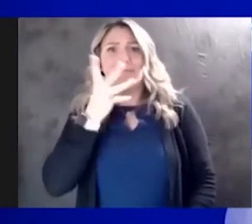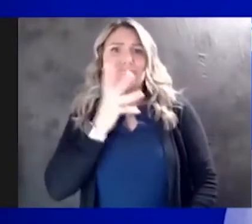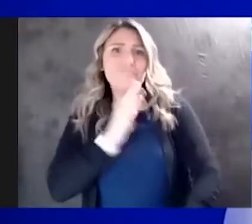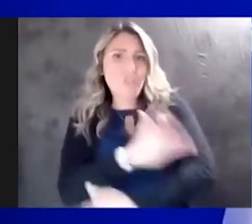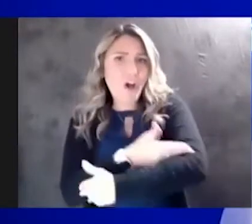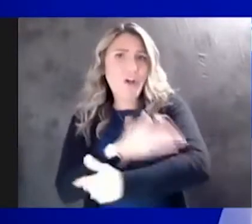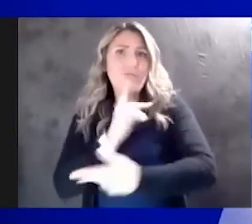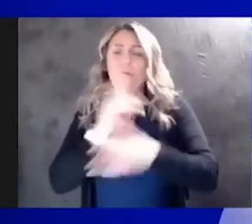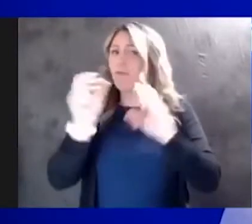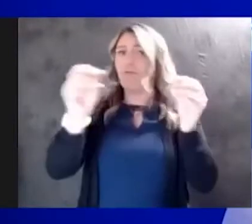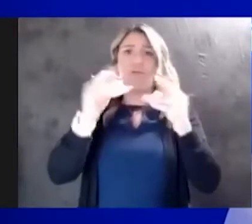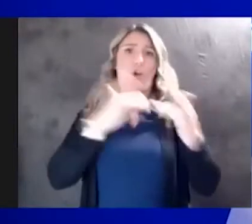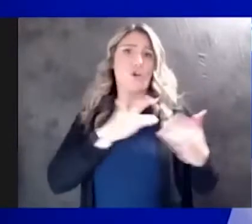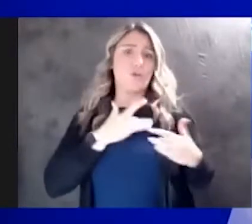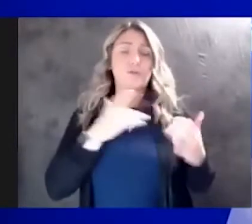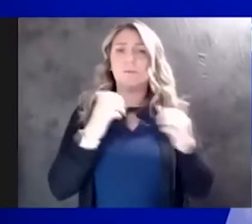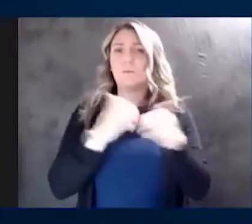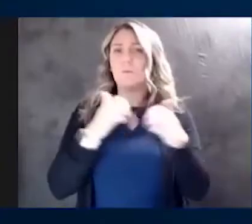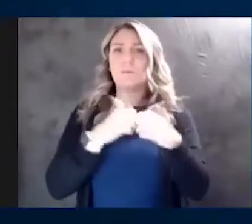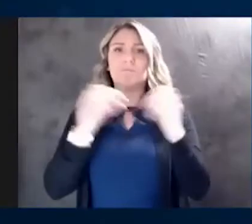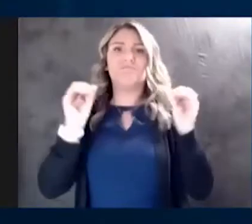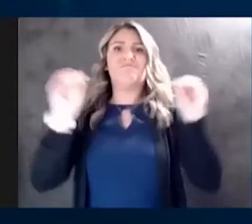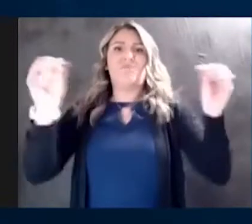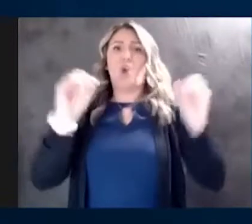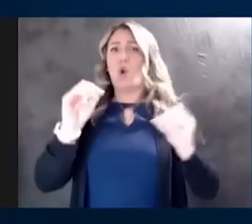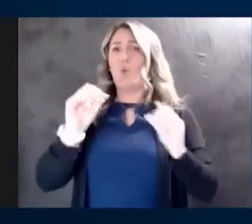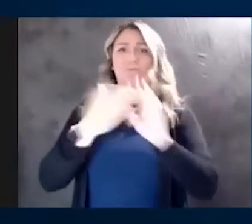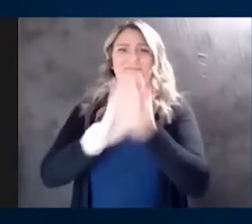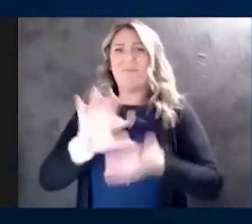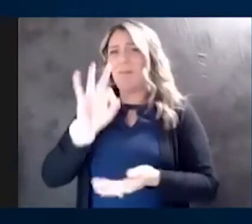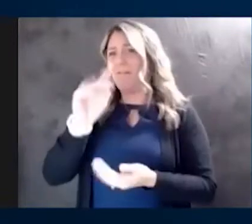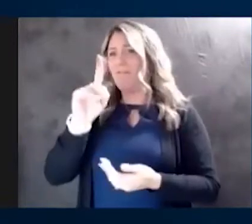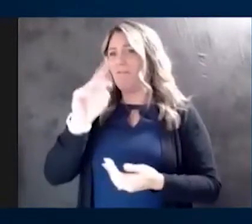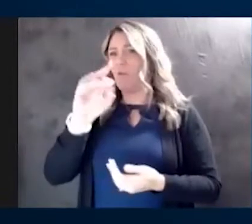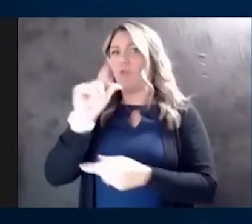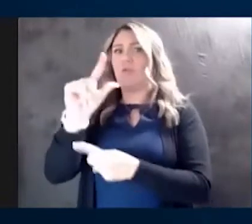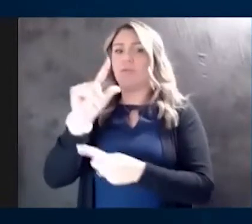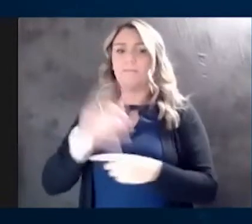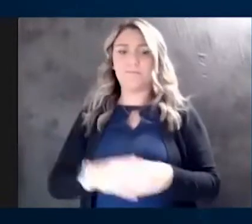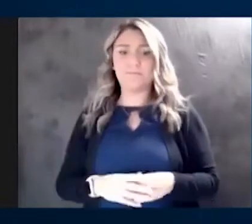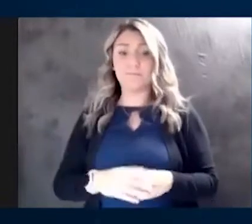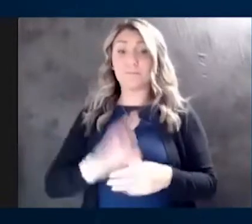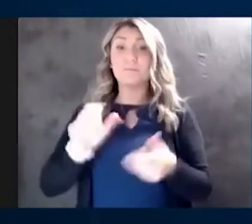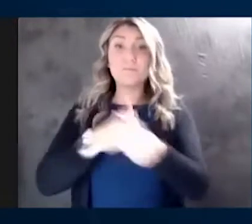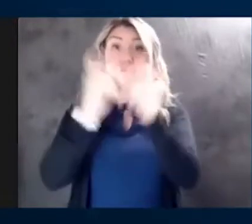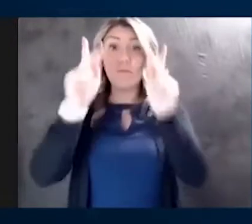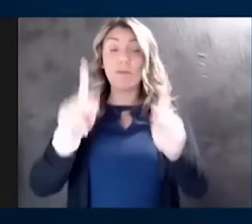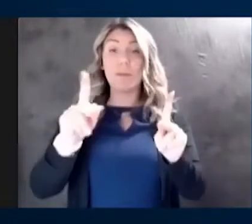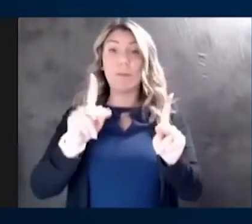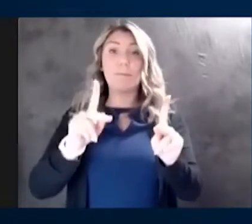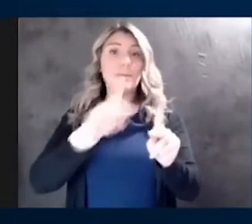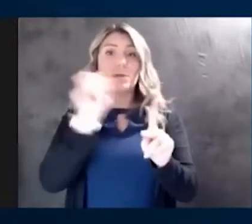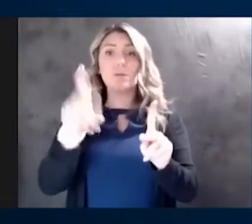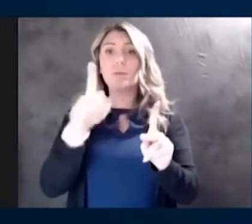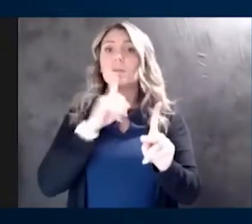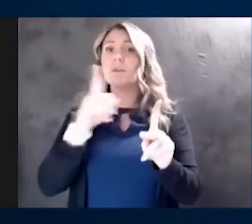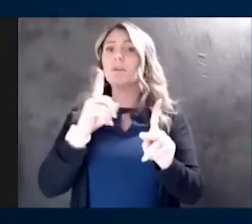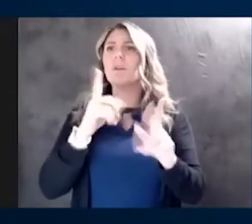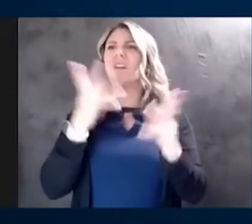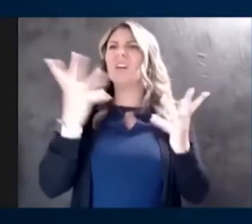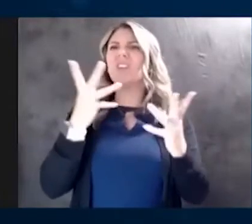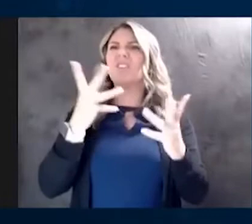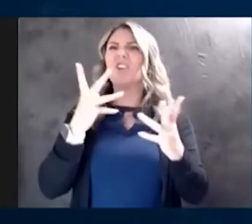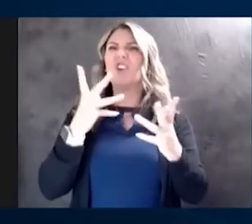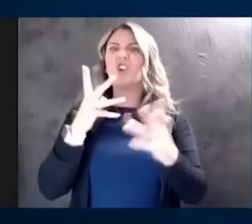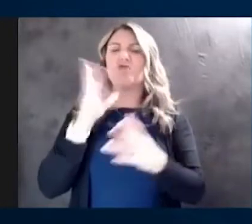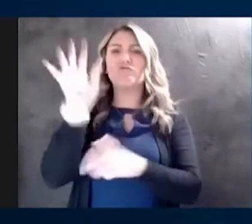about infertility with the vaccines. Okay, and his follow-up question is, what do you think about France plans to